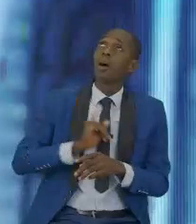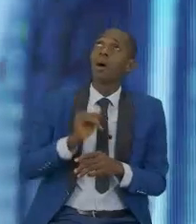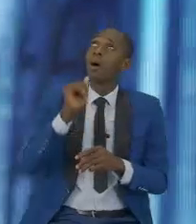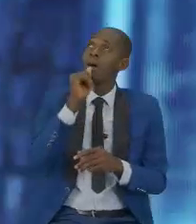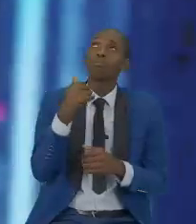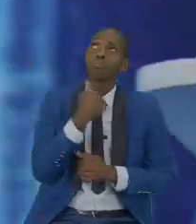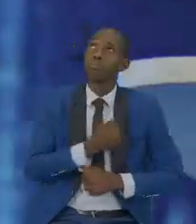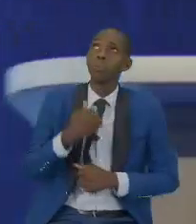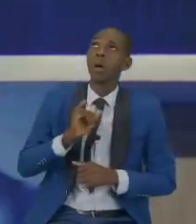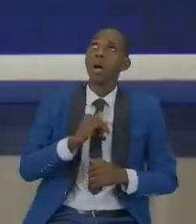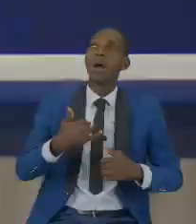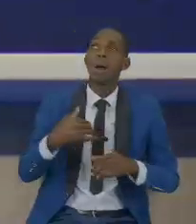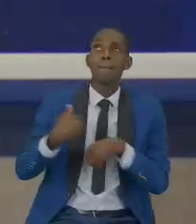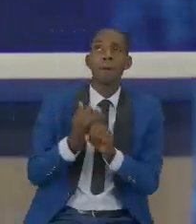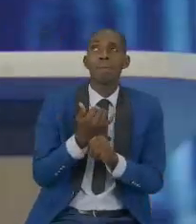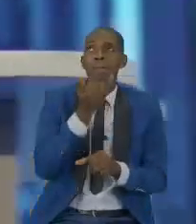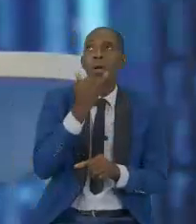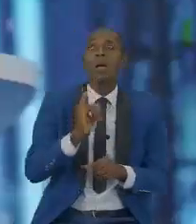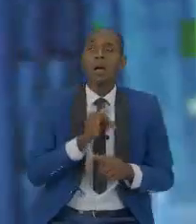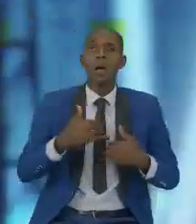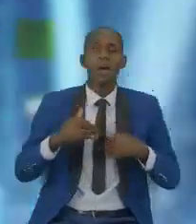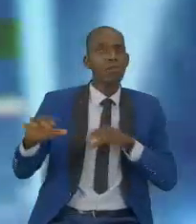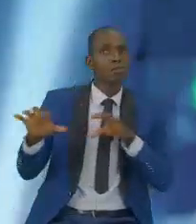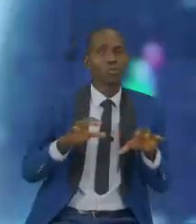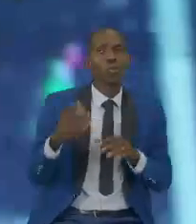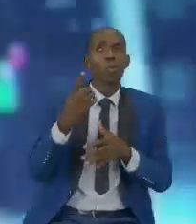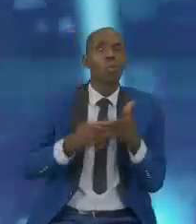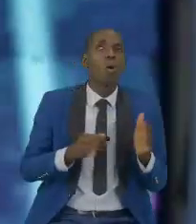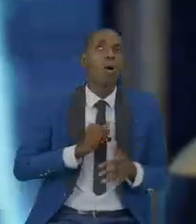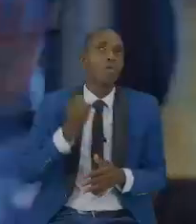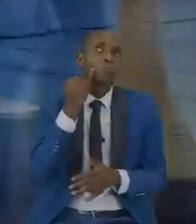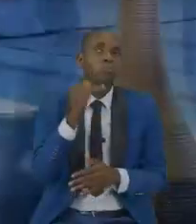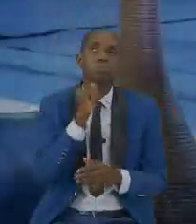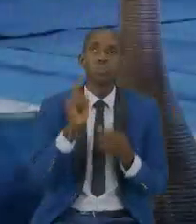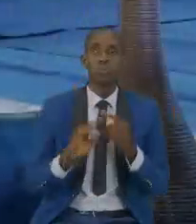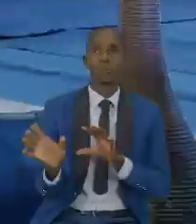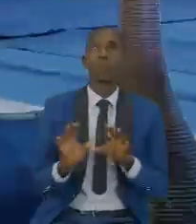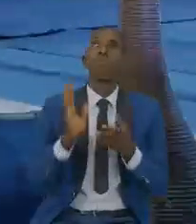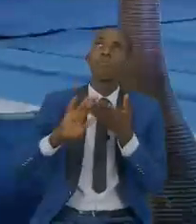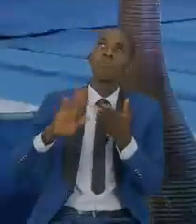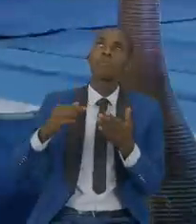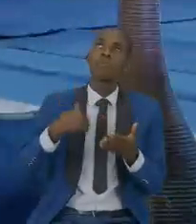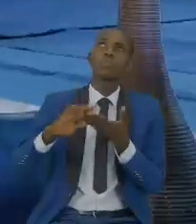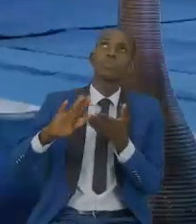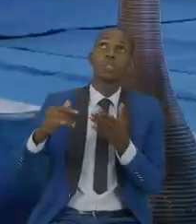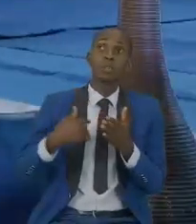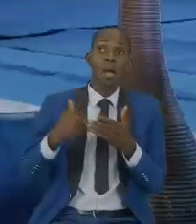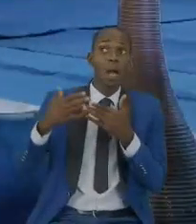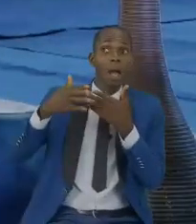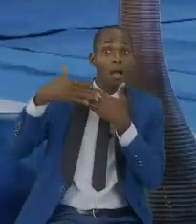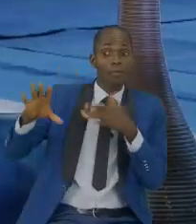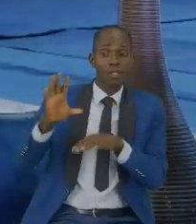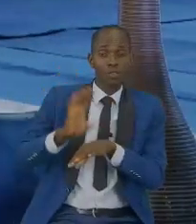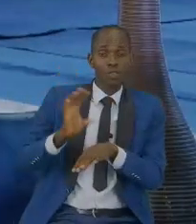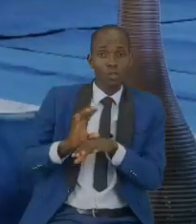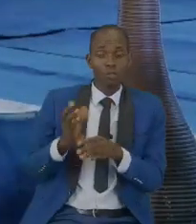I shouldn't have done. I have not done what I should have done. Forgive me, and after the church service,